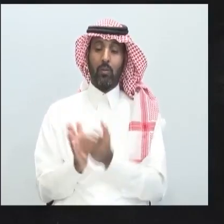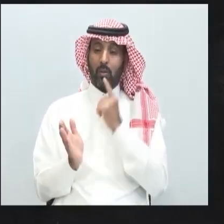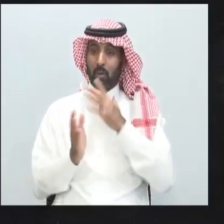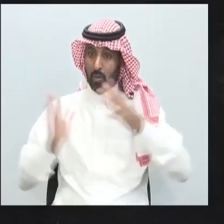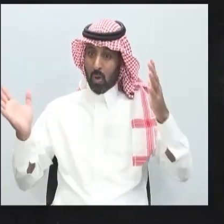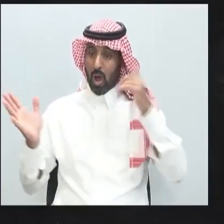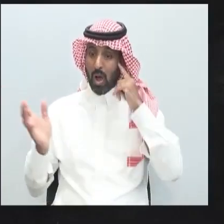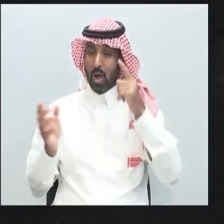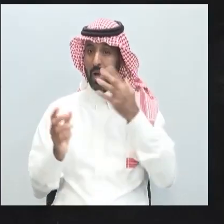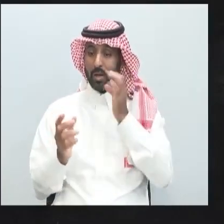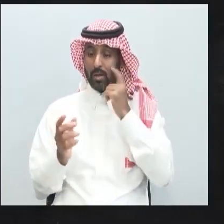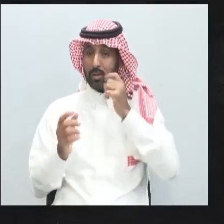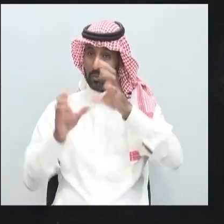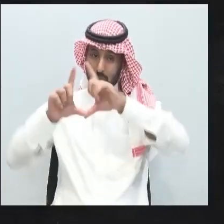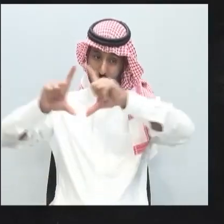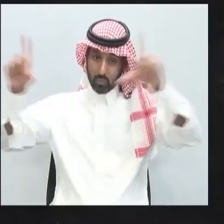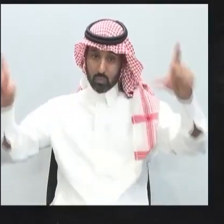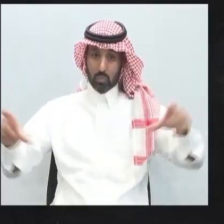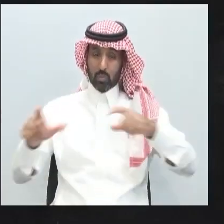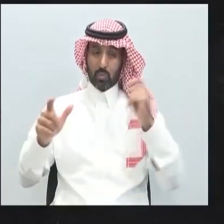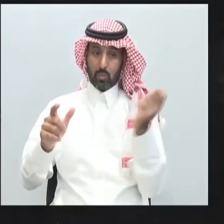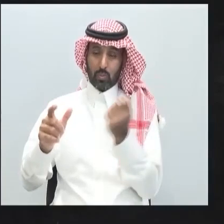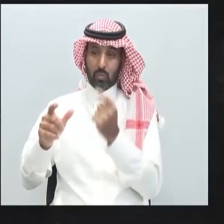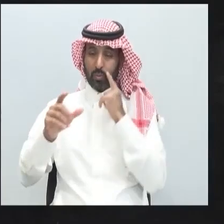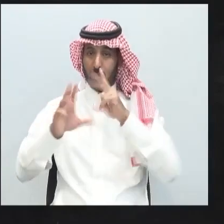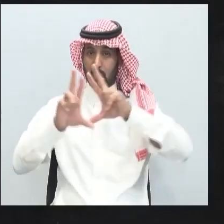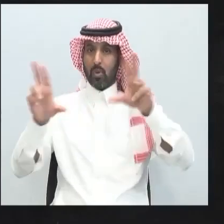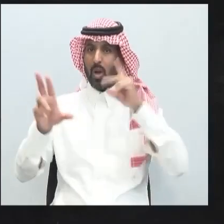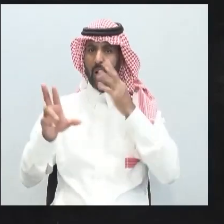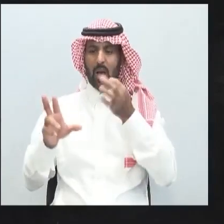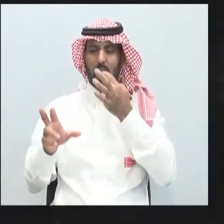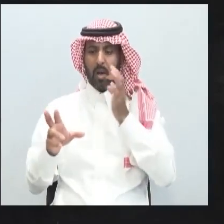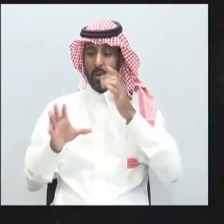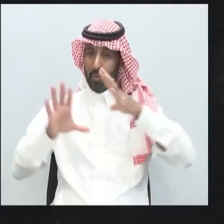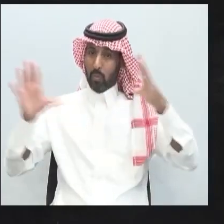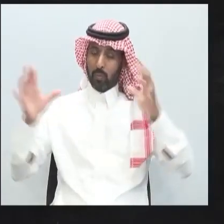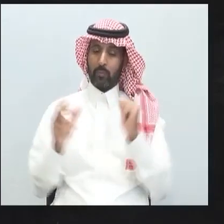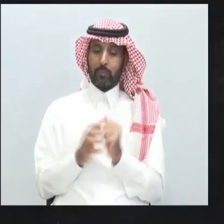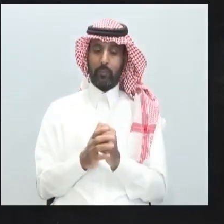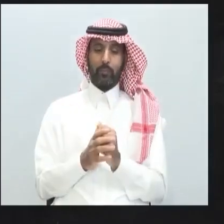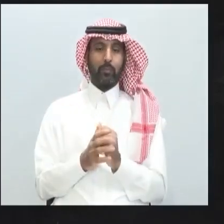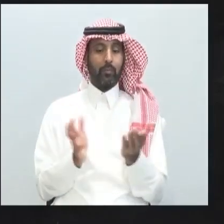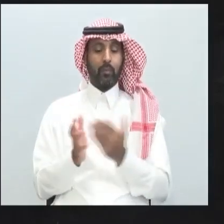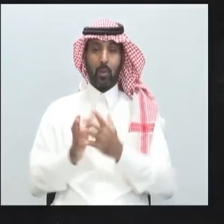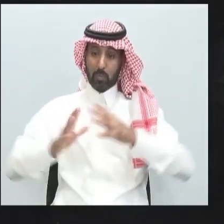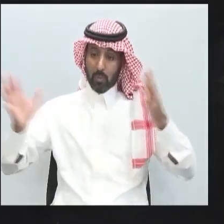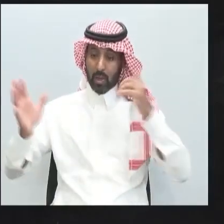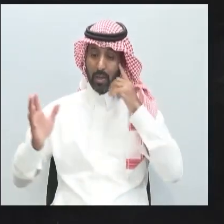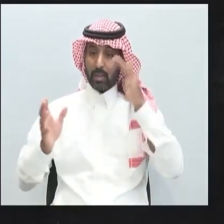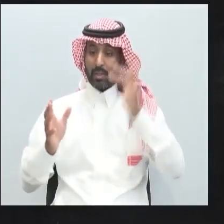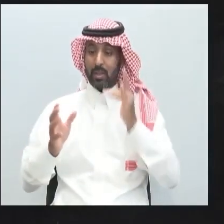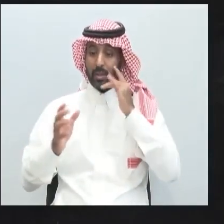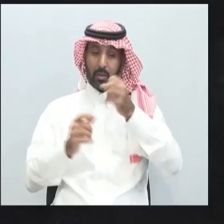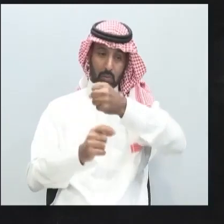large white board that you use to project maybe some lessons. For example, the big green